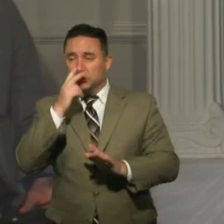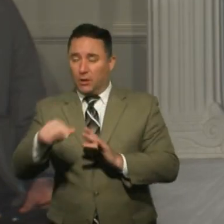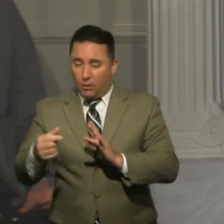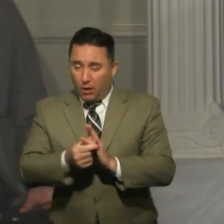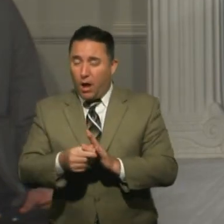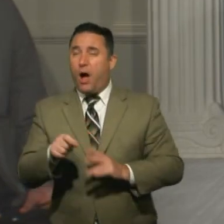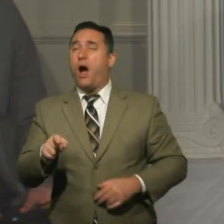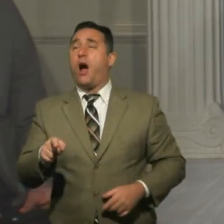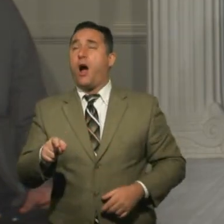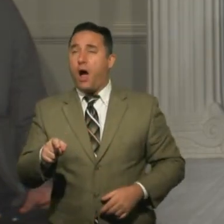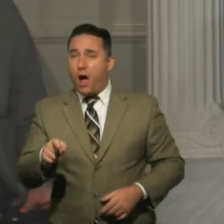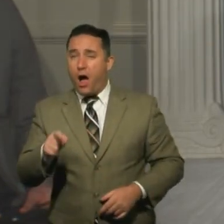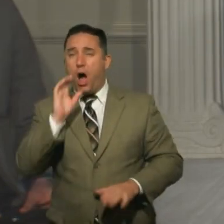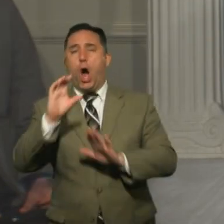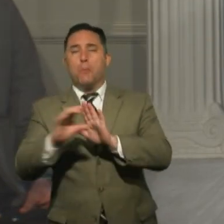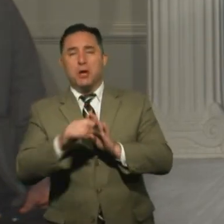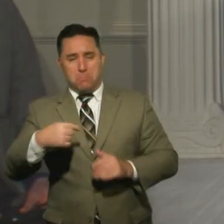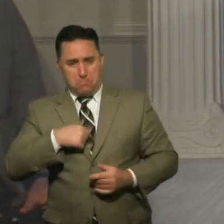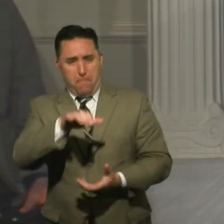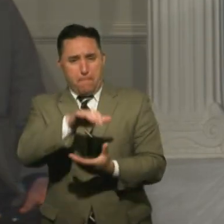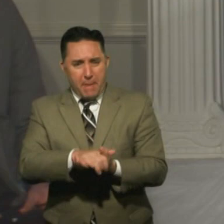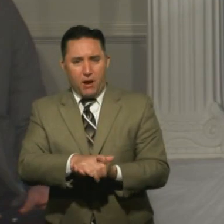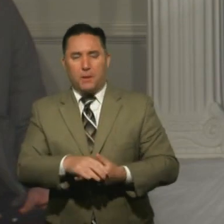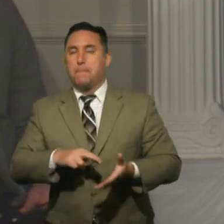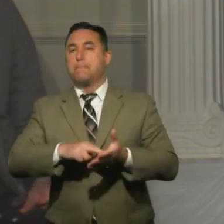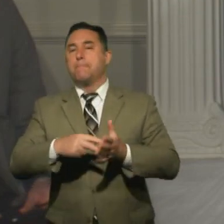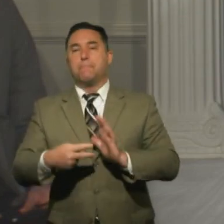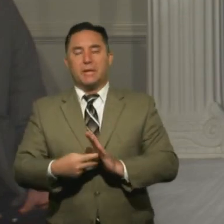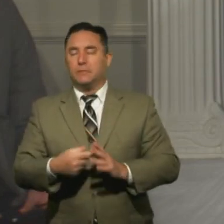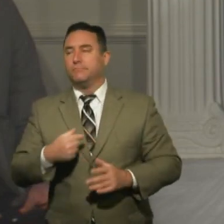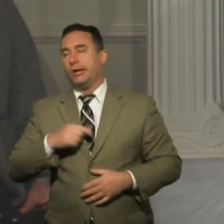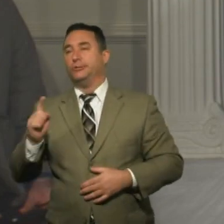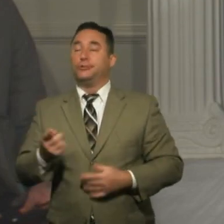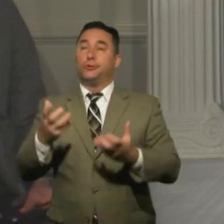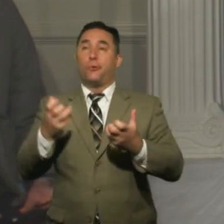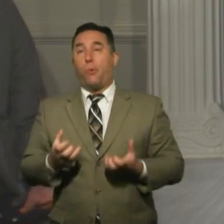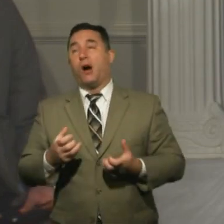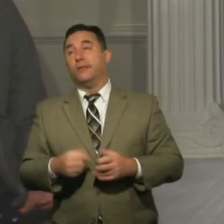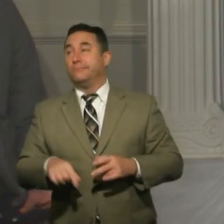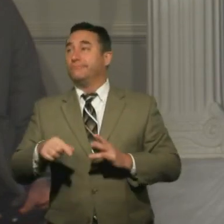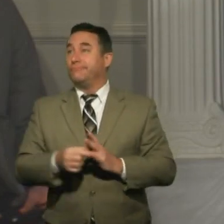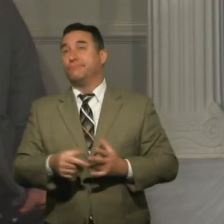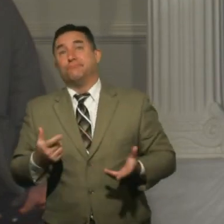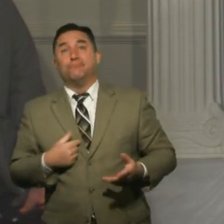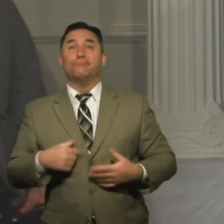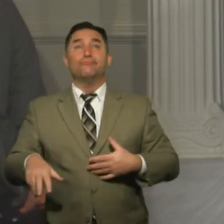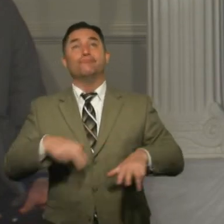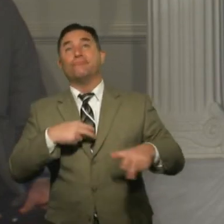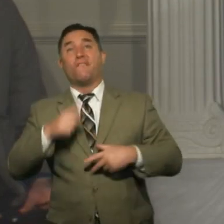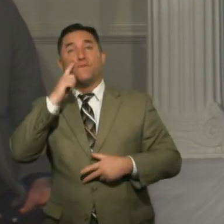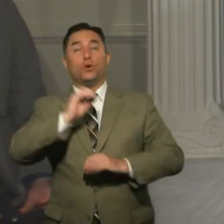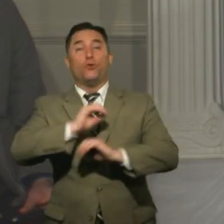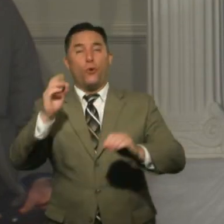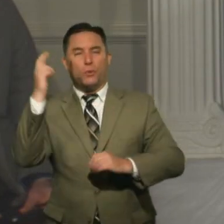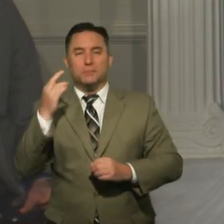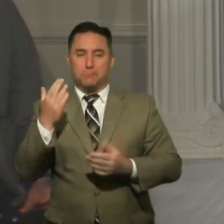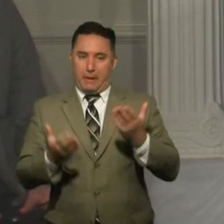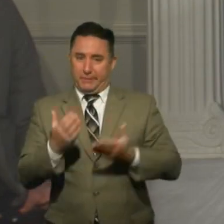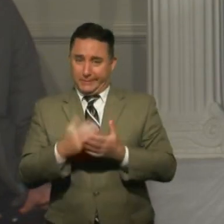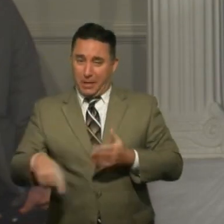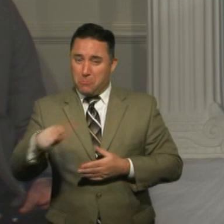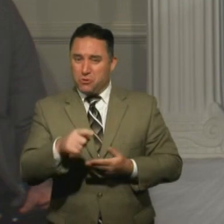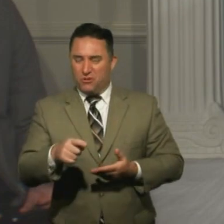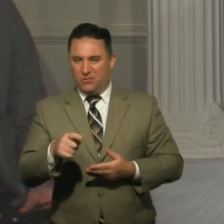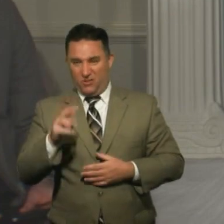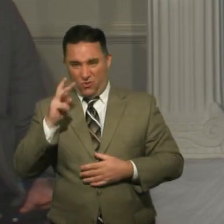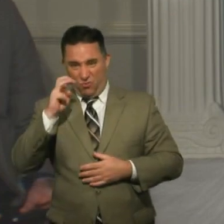ring, it symbolizes I'm married. It doesn't mean that I just want to wear a wedding ring for no reason. Some of you may do that, and you're